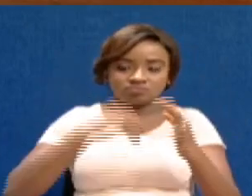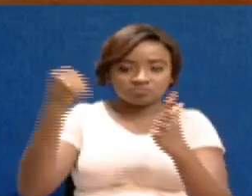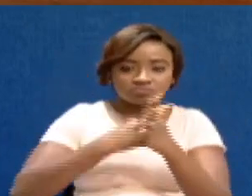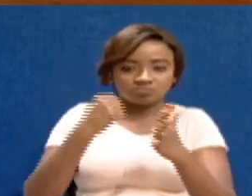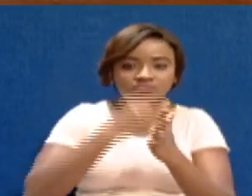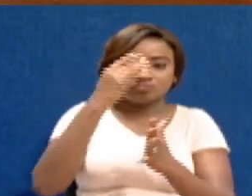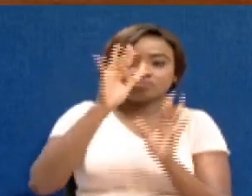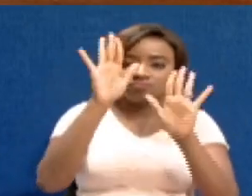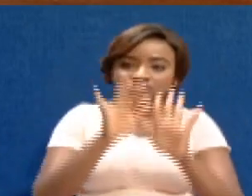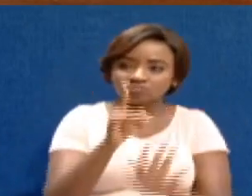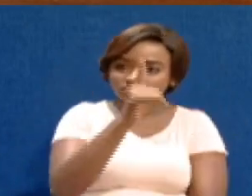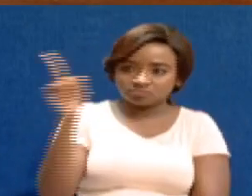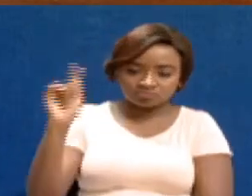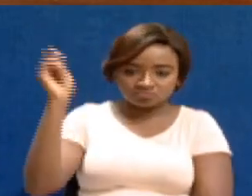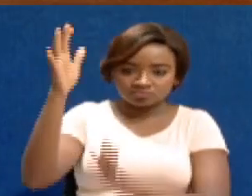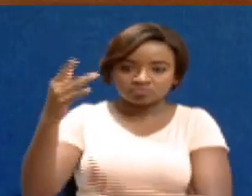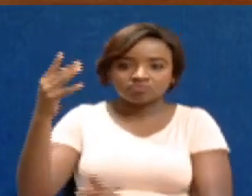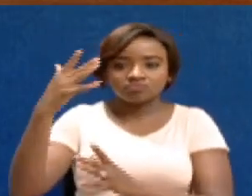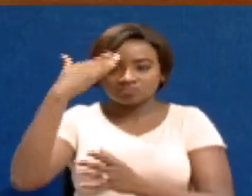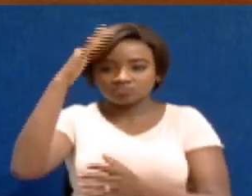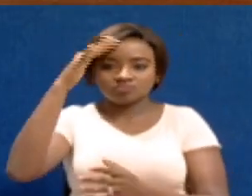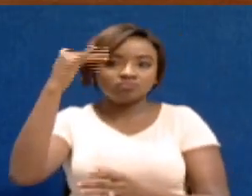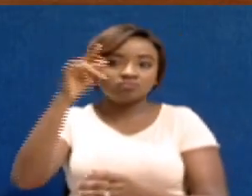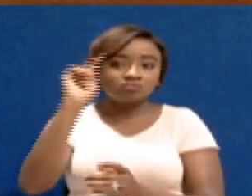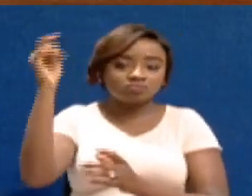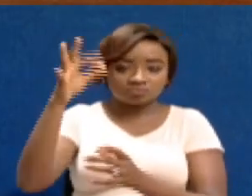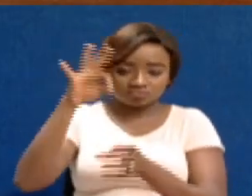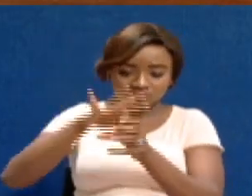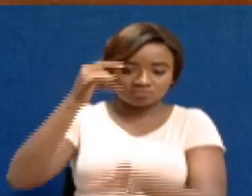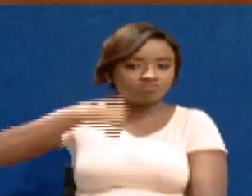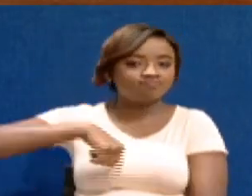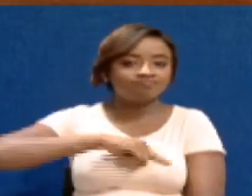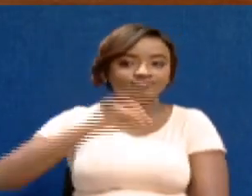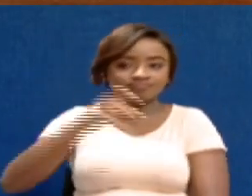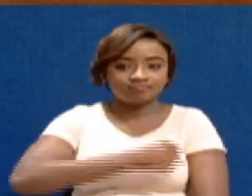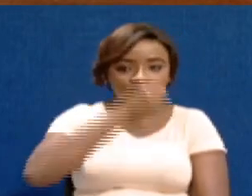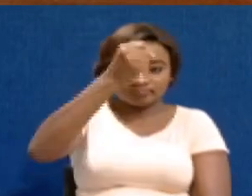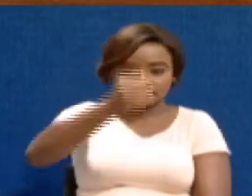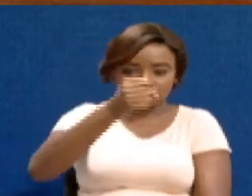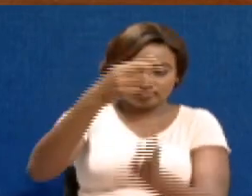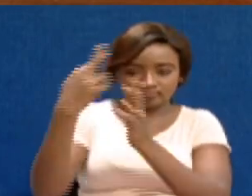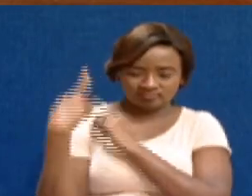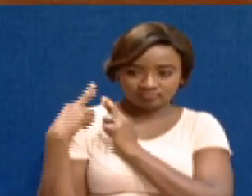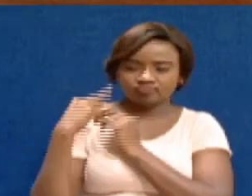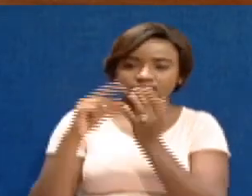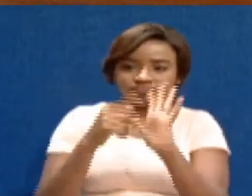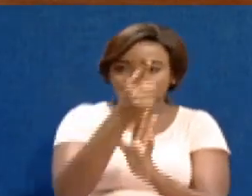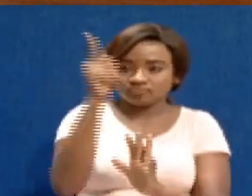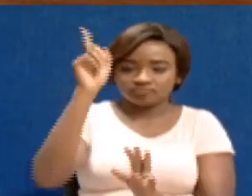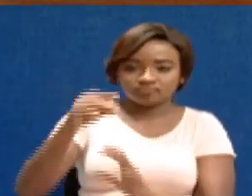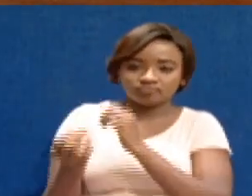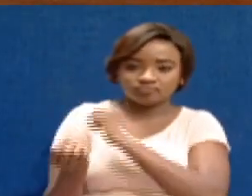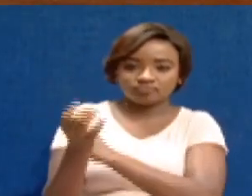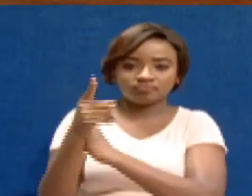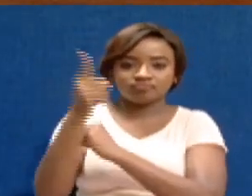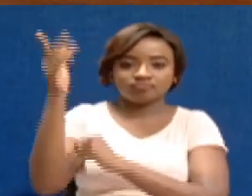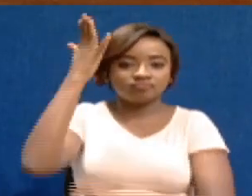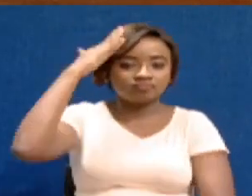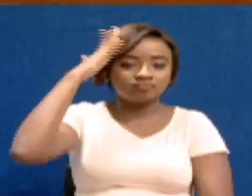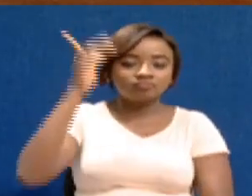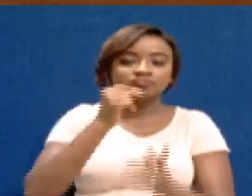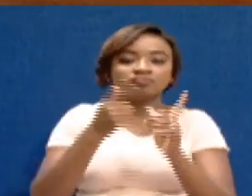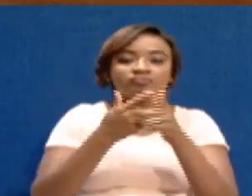know this. We all saw the document 3 days before Bomas. Nobody in my village has a copy of the constitutional